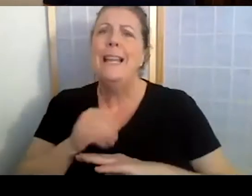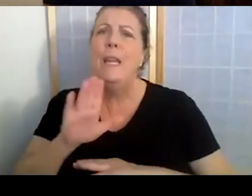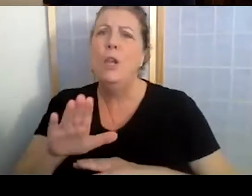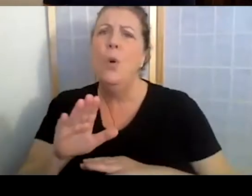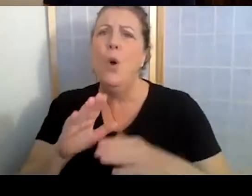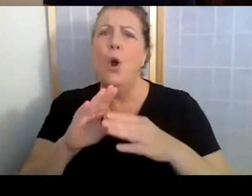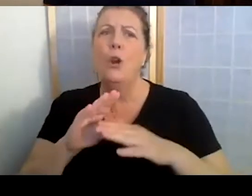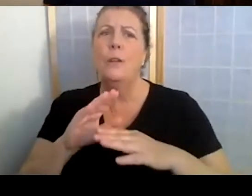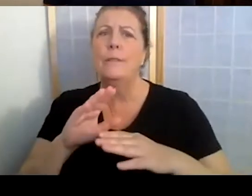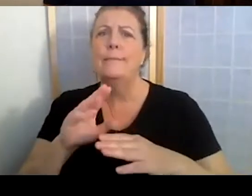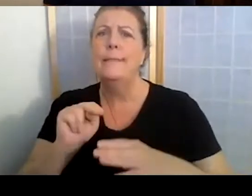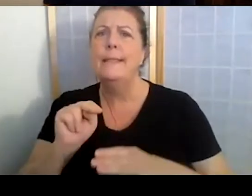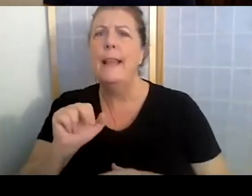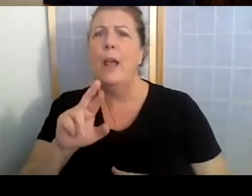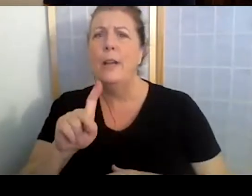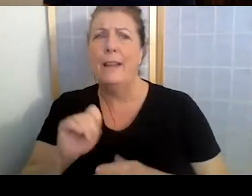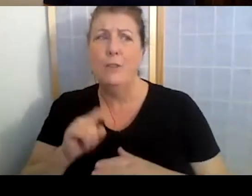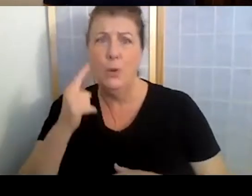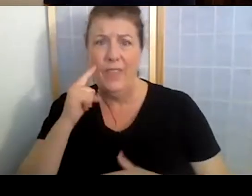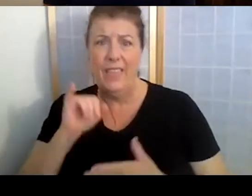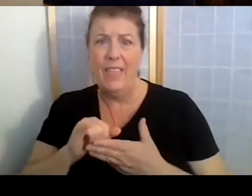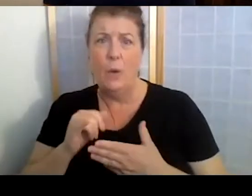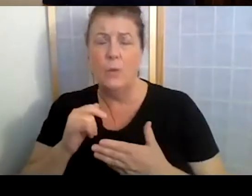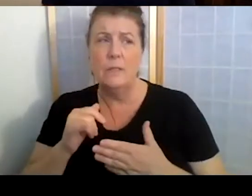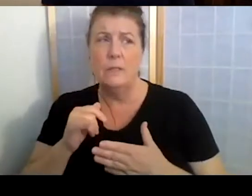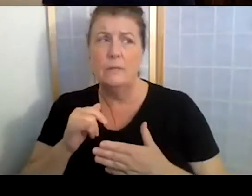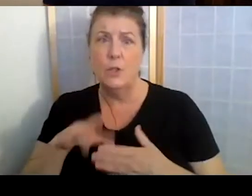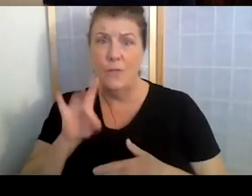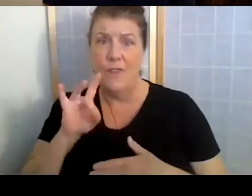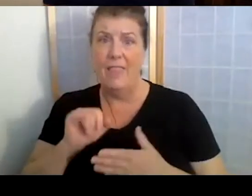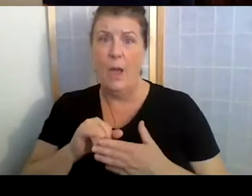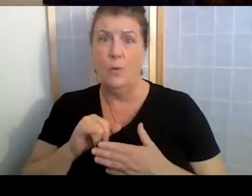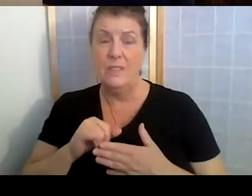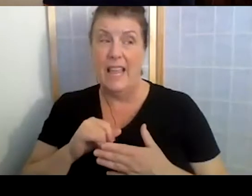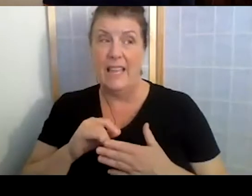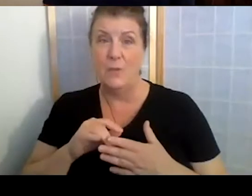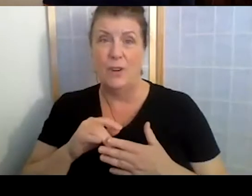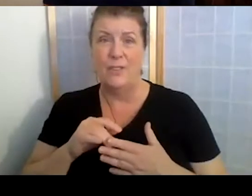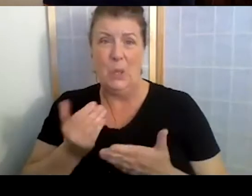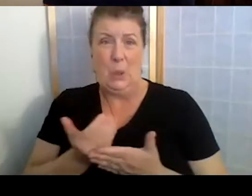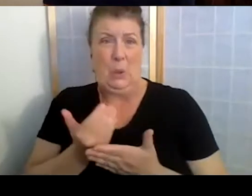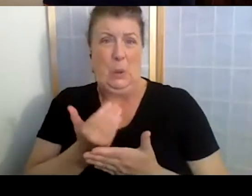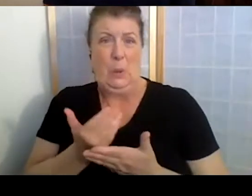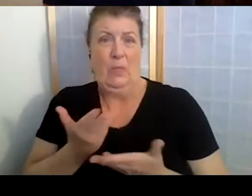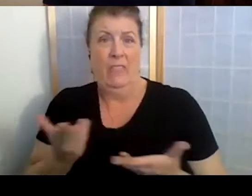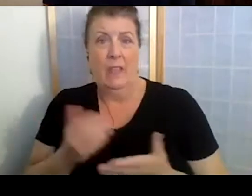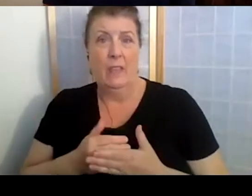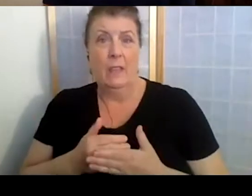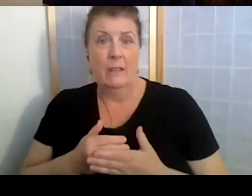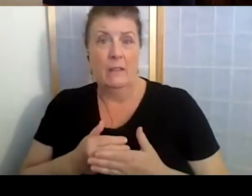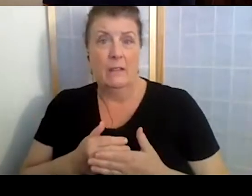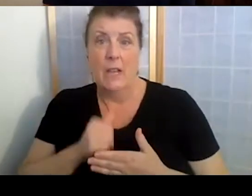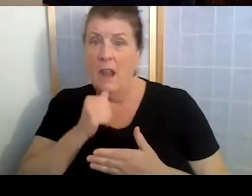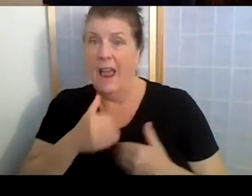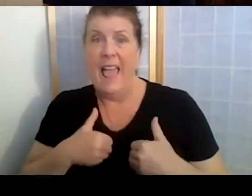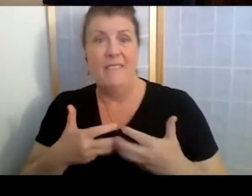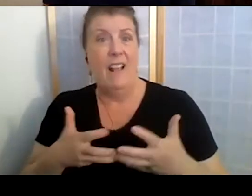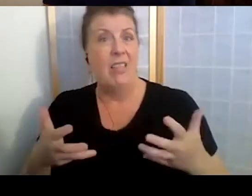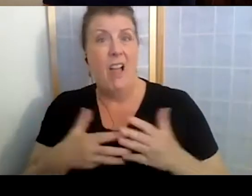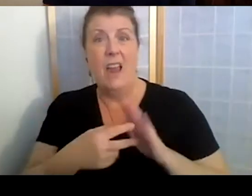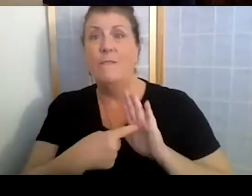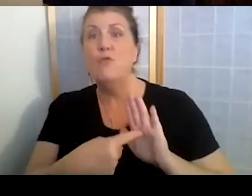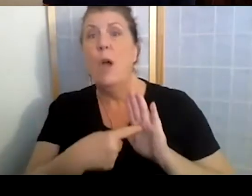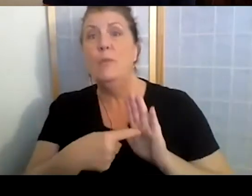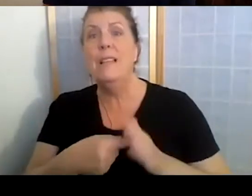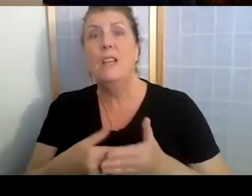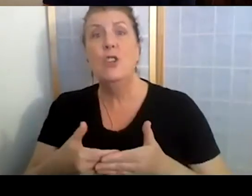a novel thing in terms of female cops and not having a lot of representation in the past? Or was that something that you modeled